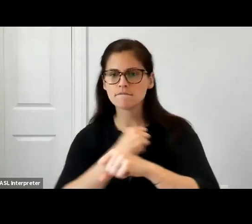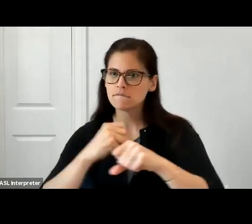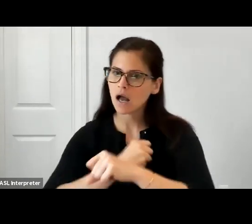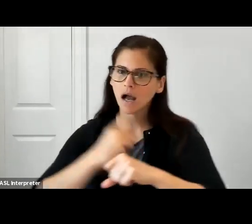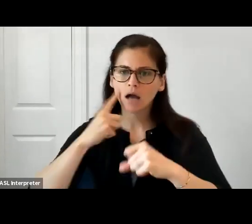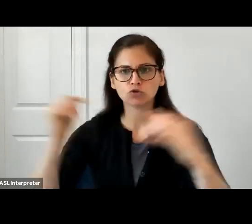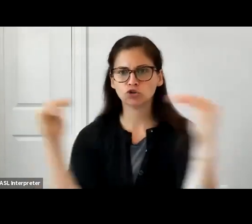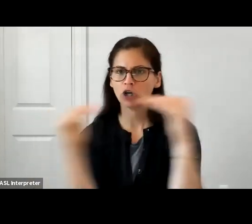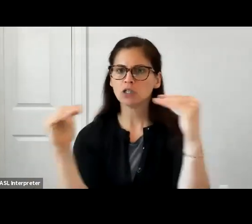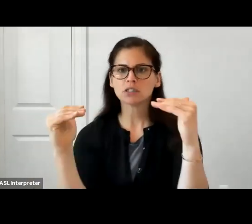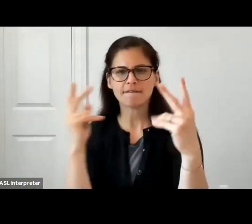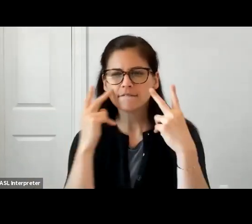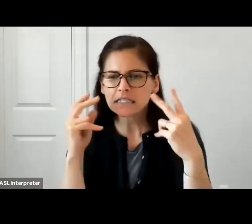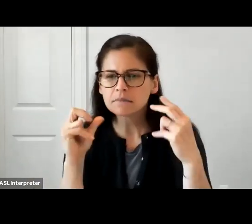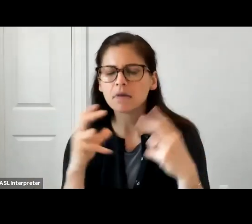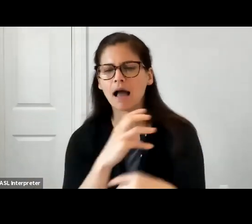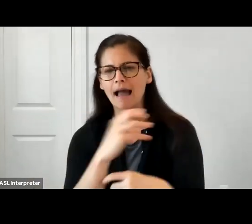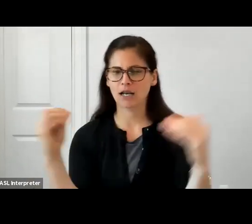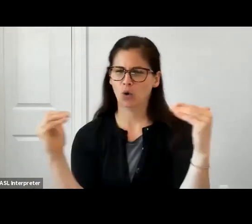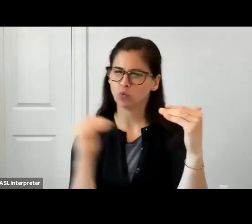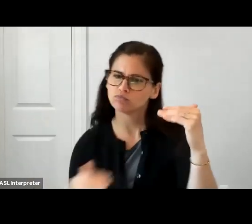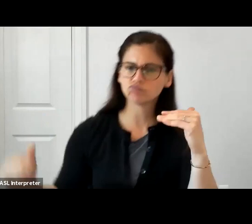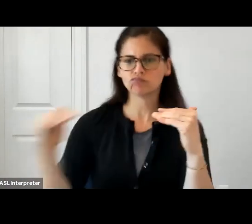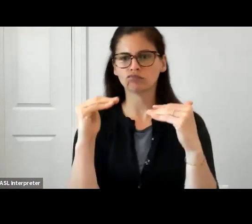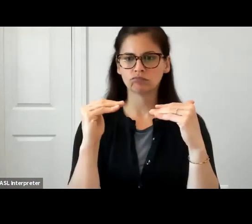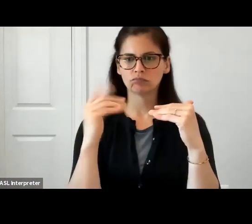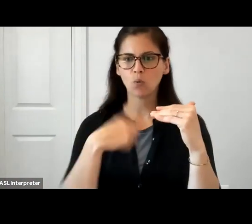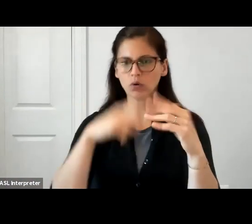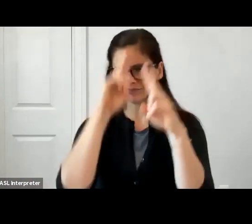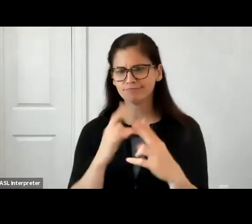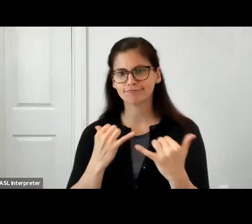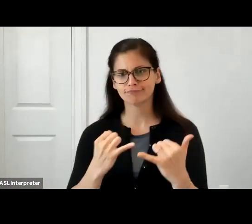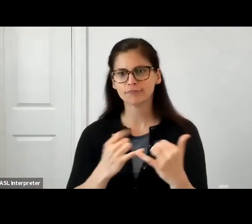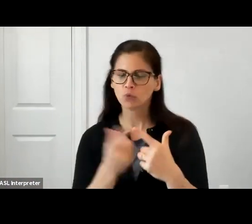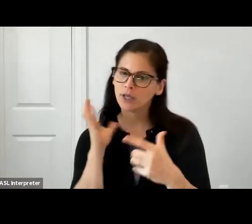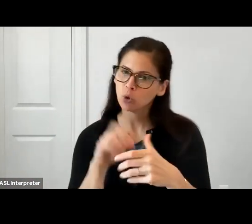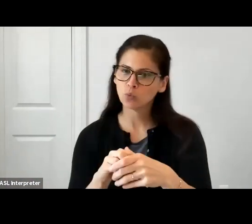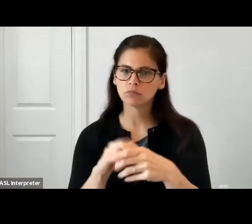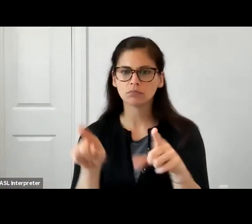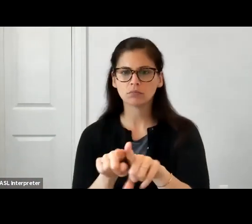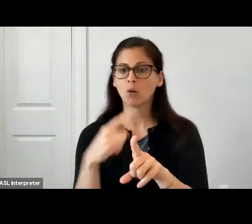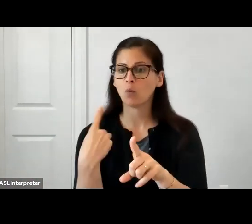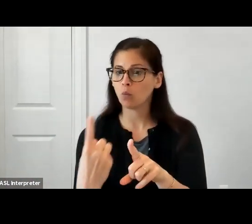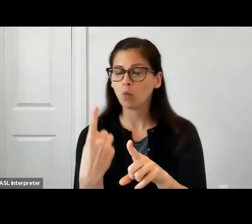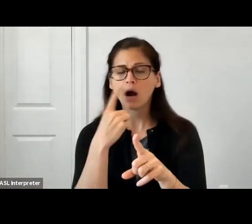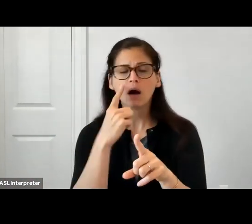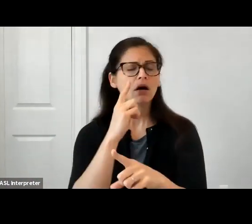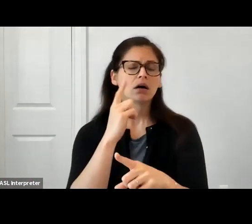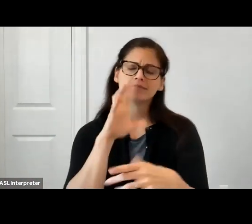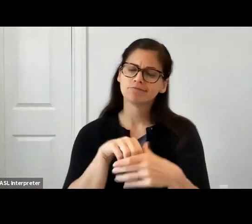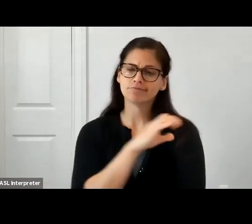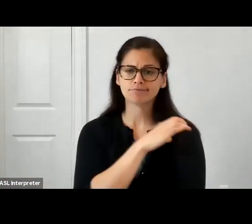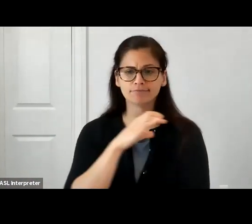justice, visibility, and equality, we are especially honored today to be included as one of the Mass Cultural